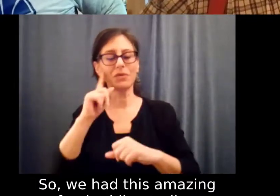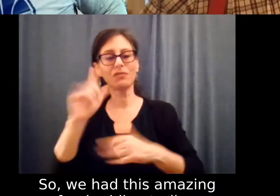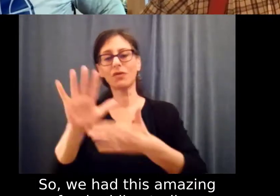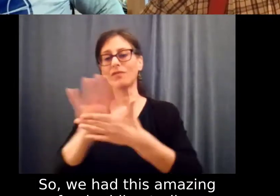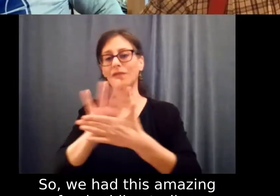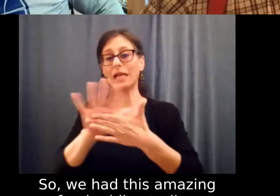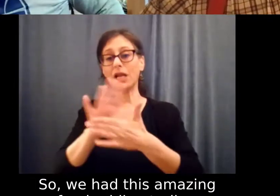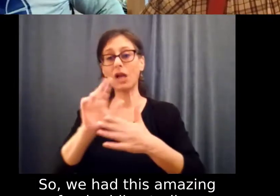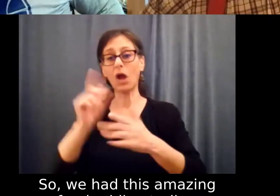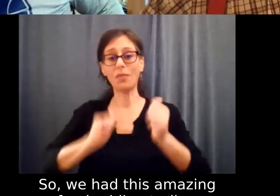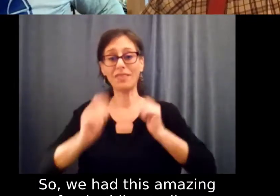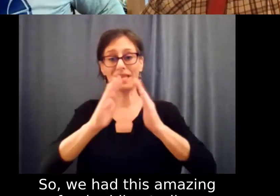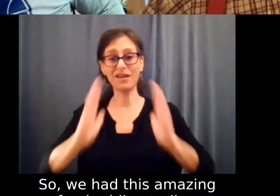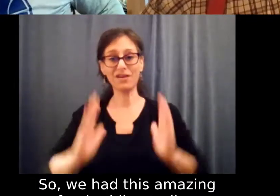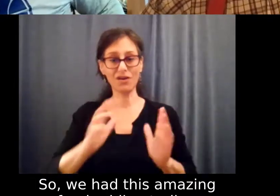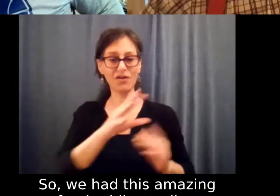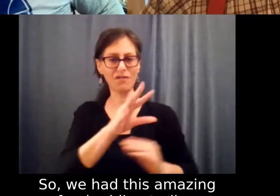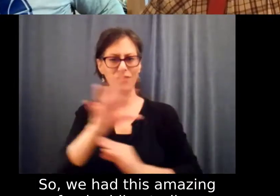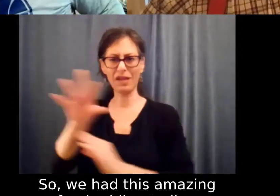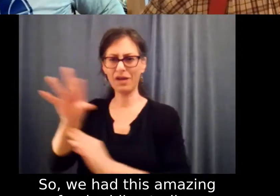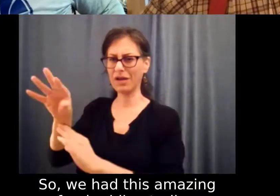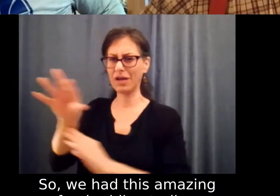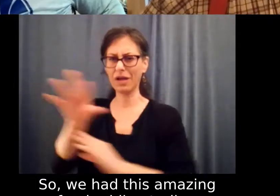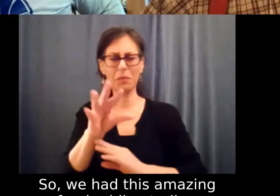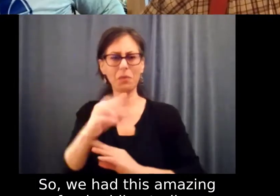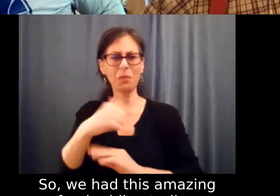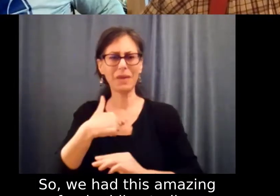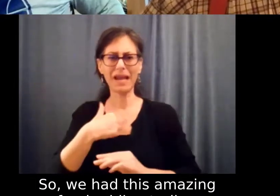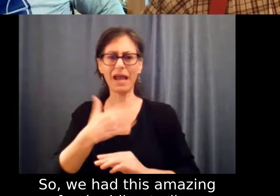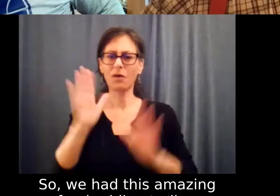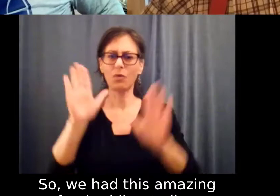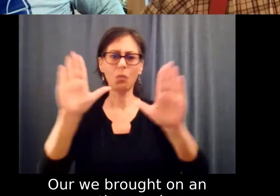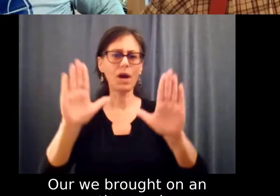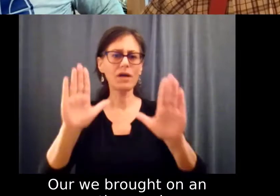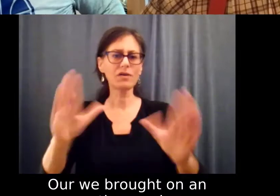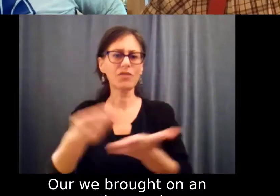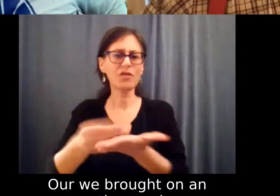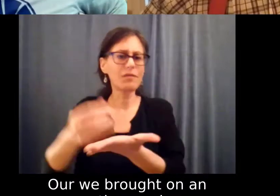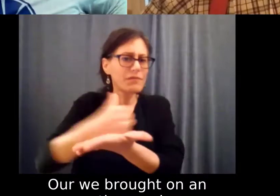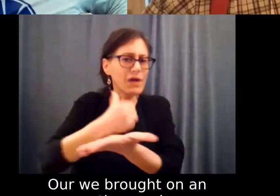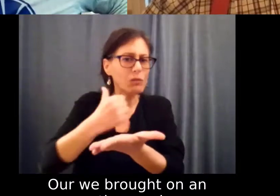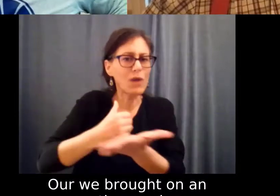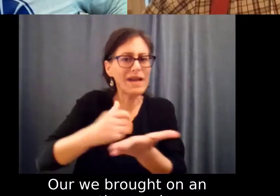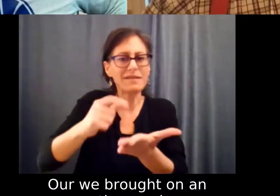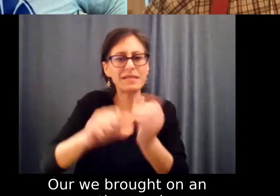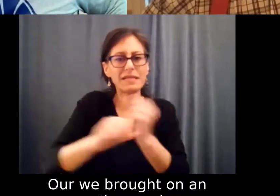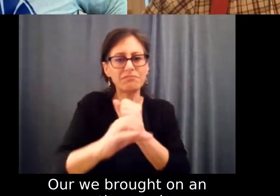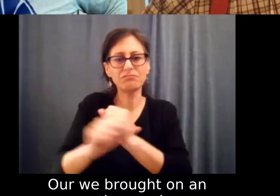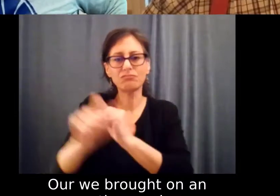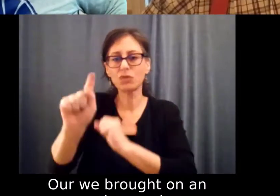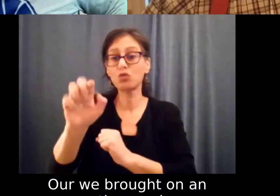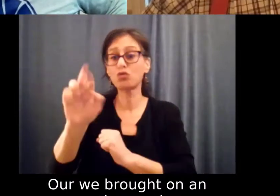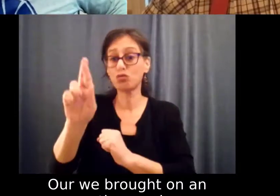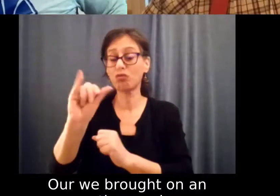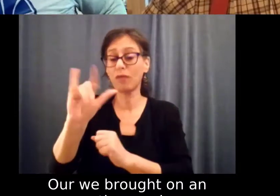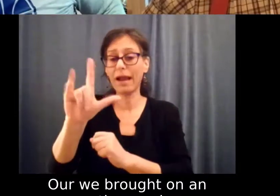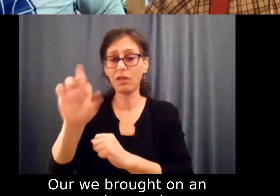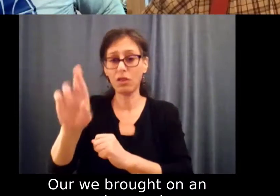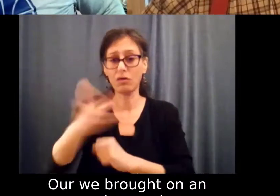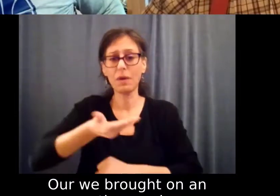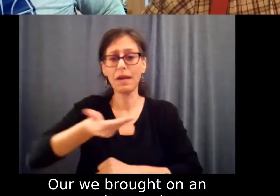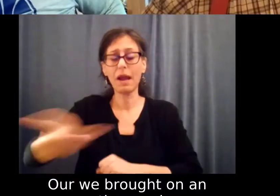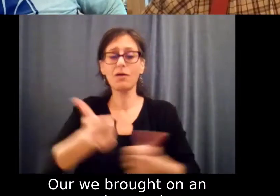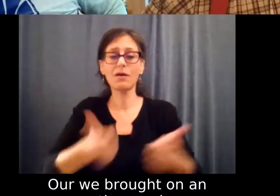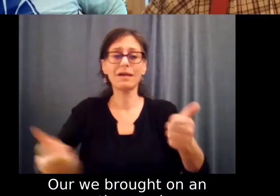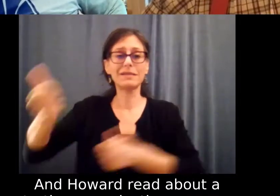shot. So we had this amazing kind of fundraising trailer. we had brought on an executive